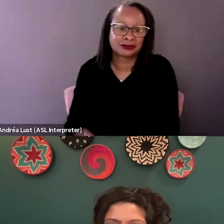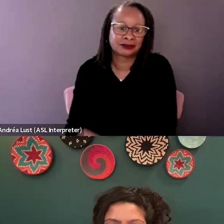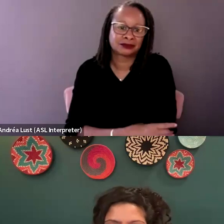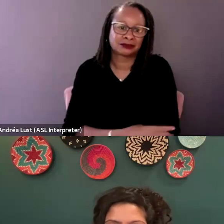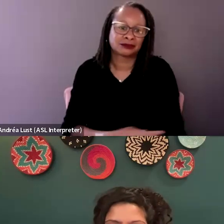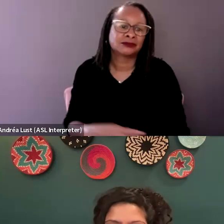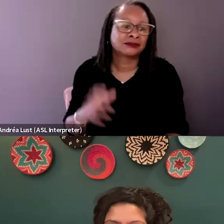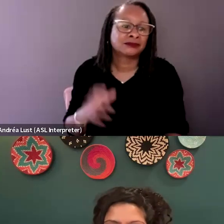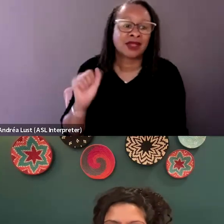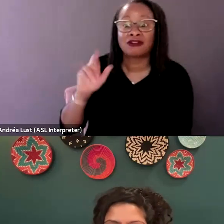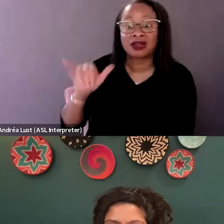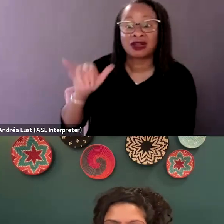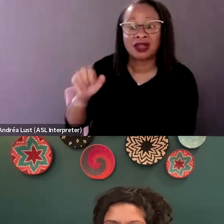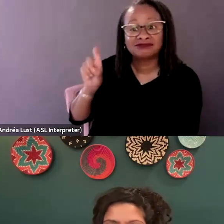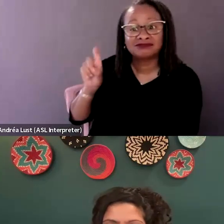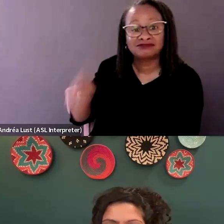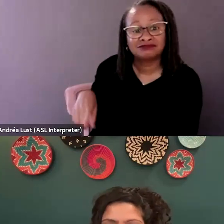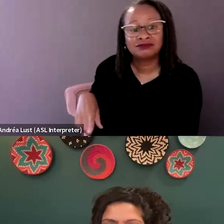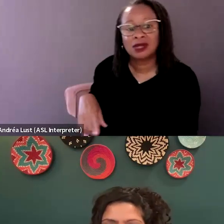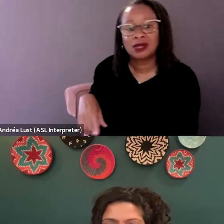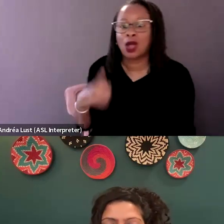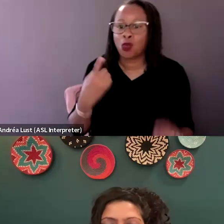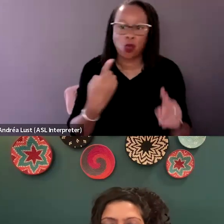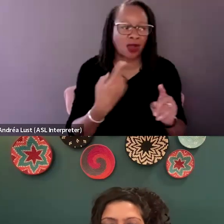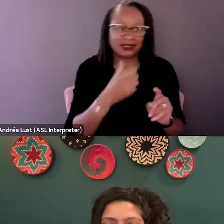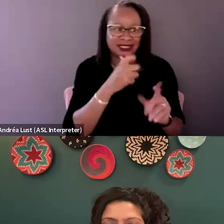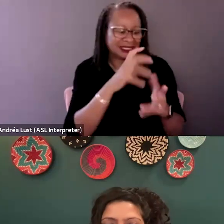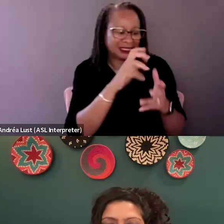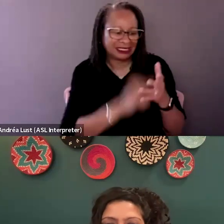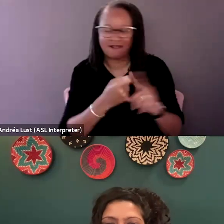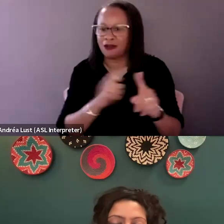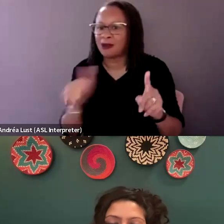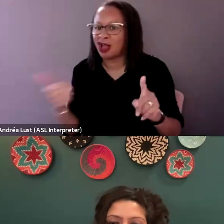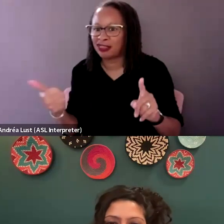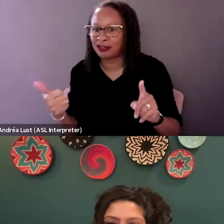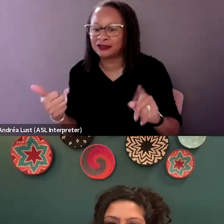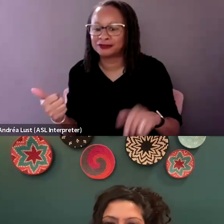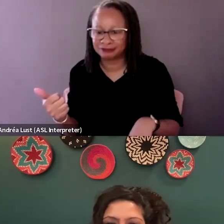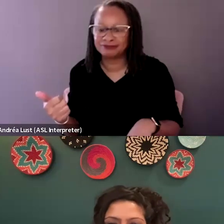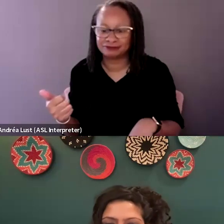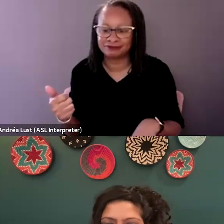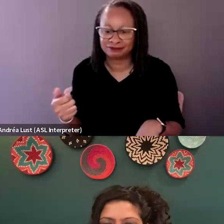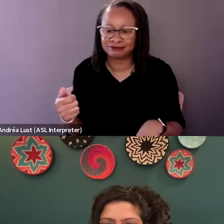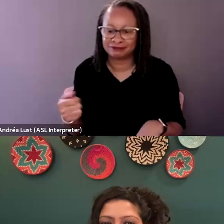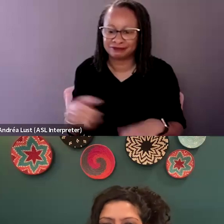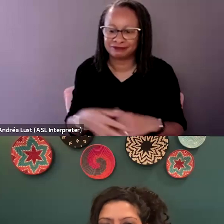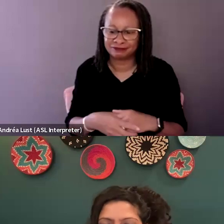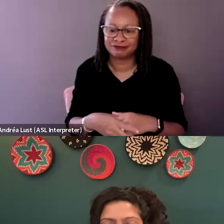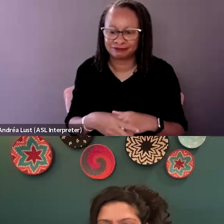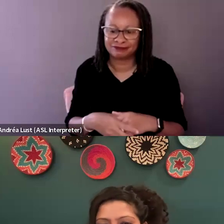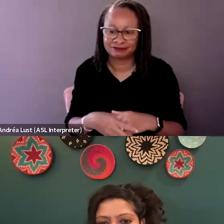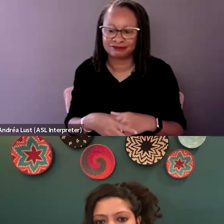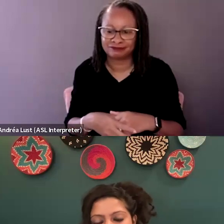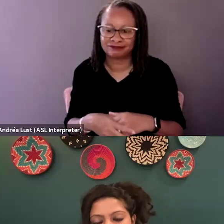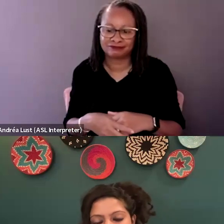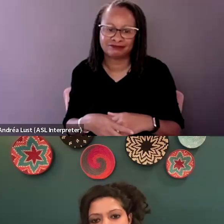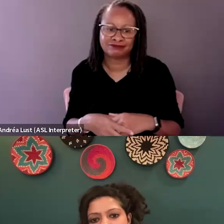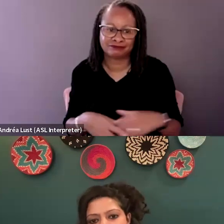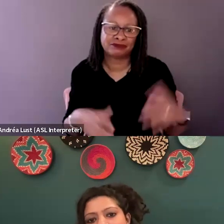unadulterated sovereignty. It's like there is no world in which my edit room is not going to get cluttered. I wish there was, but I